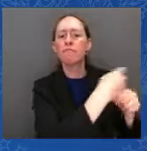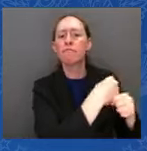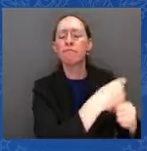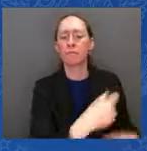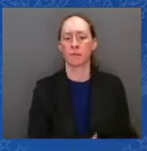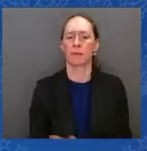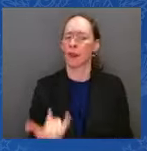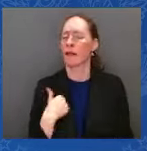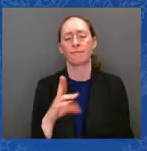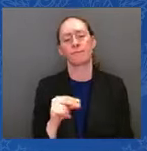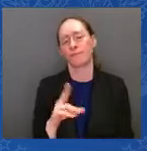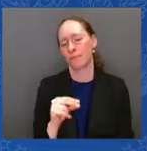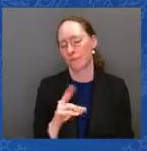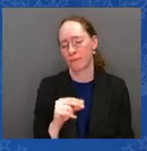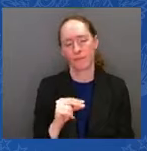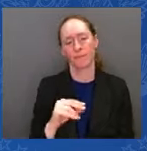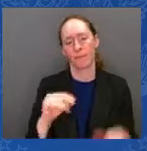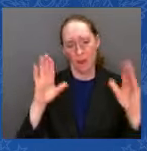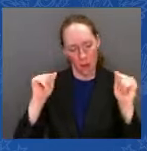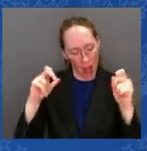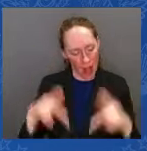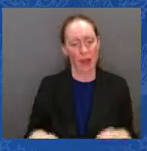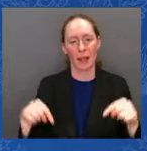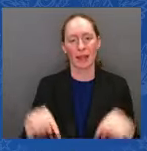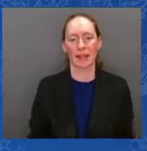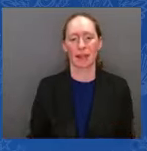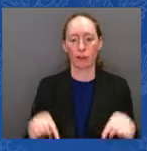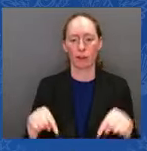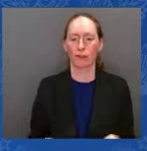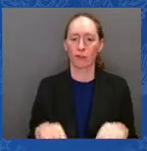around. The private sector.